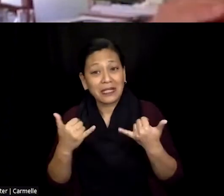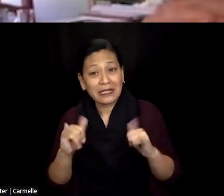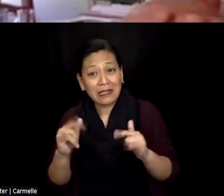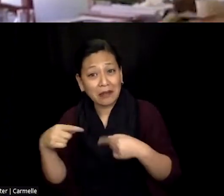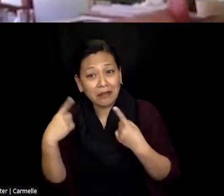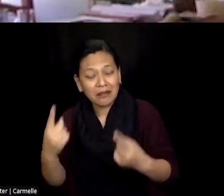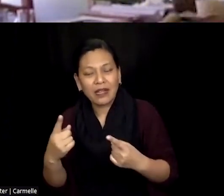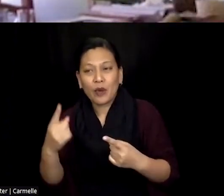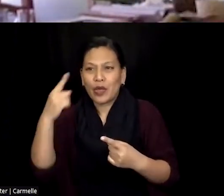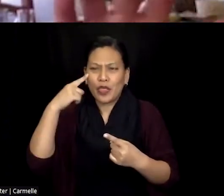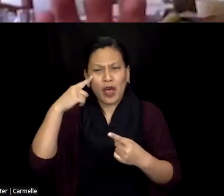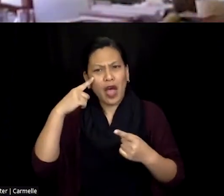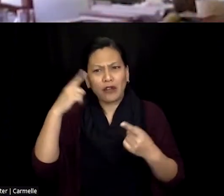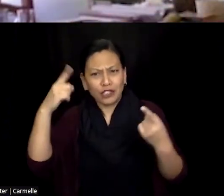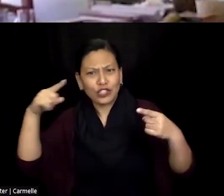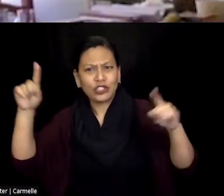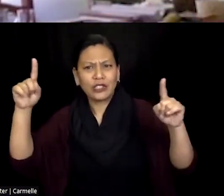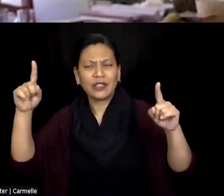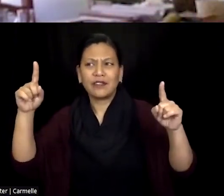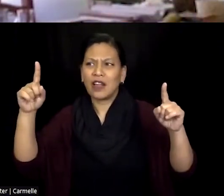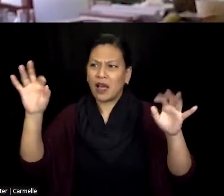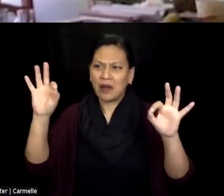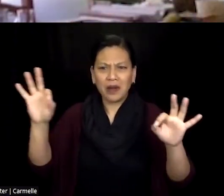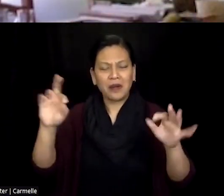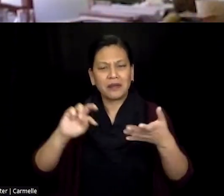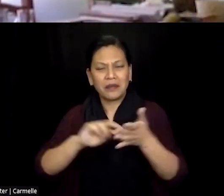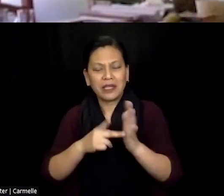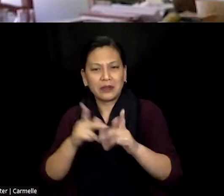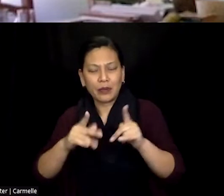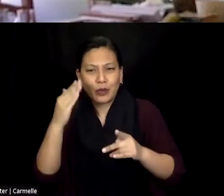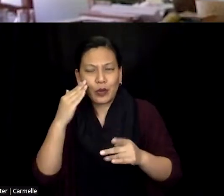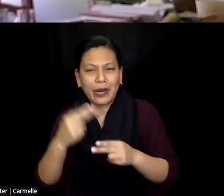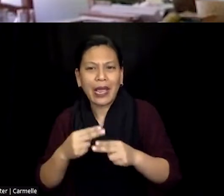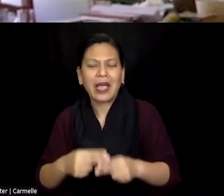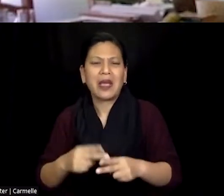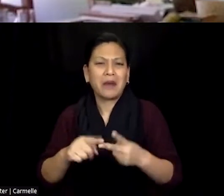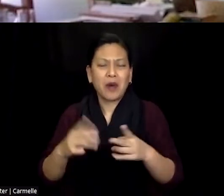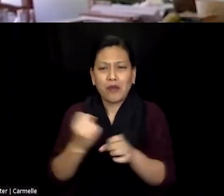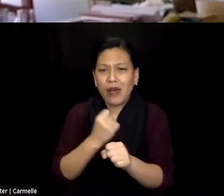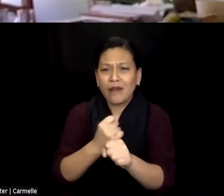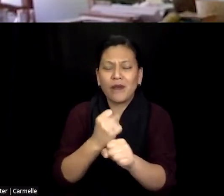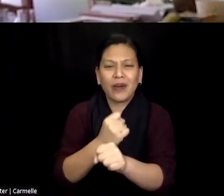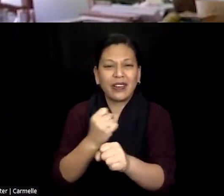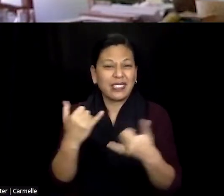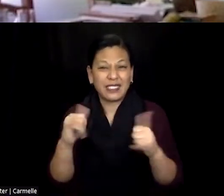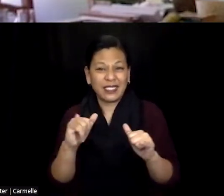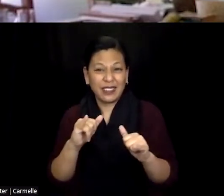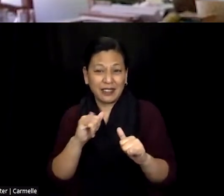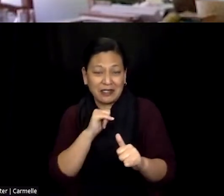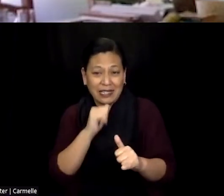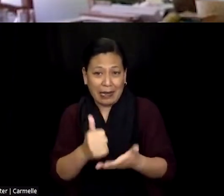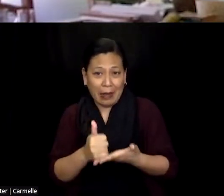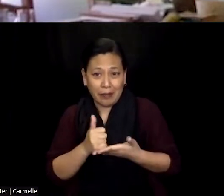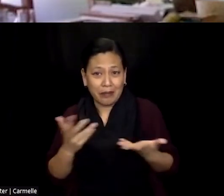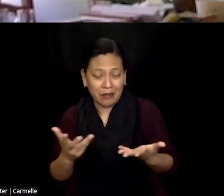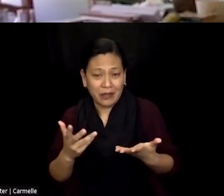I thought we'd reached the mountaintop of being able to do stuff, and it's just not true. I think the trophies and everything aren't really good for that much,